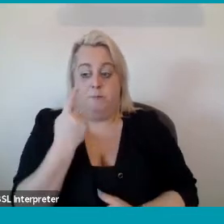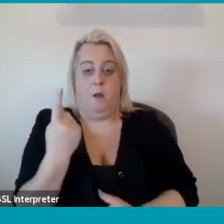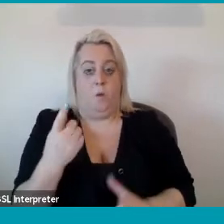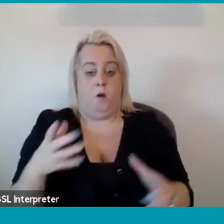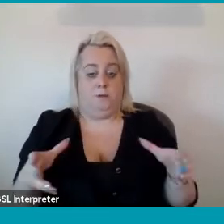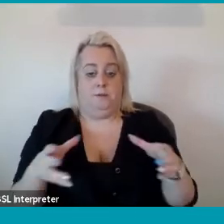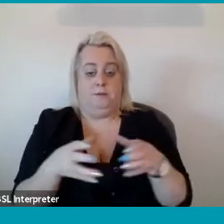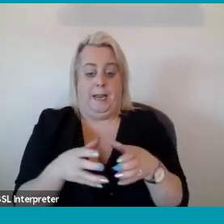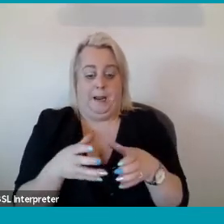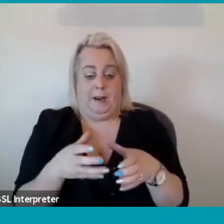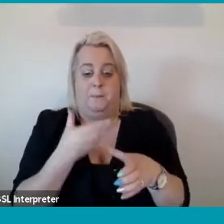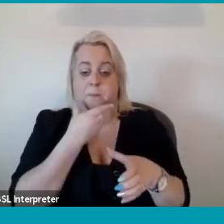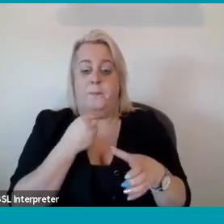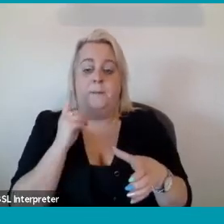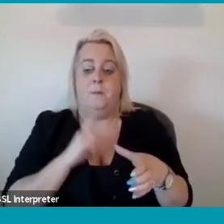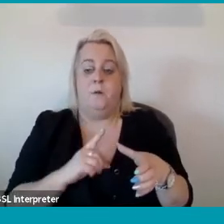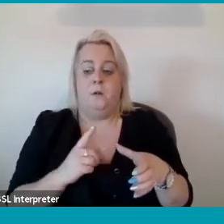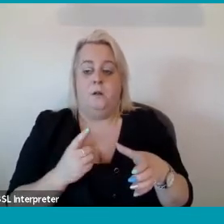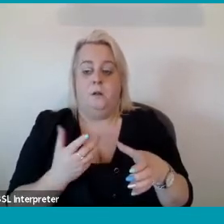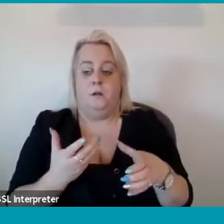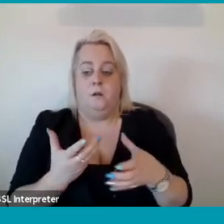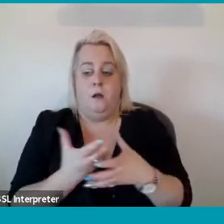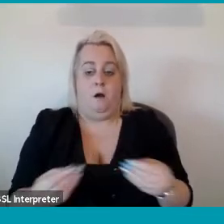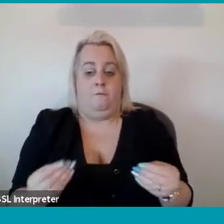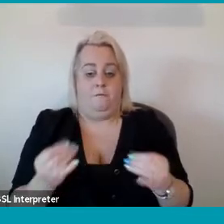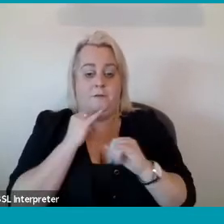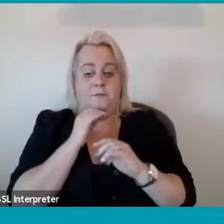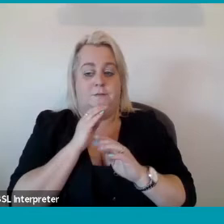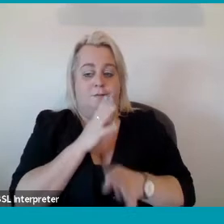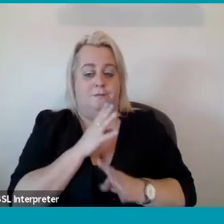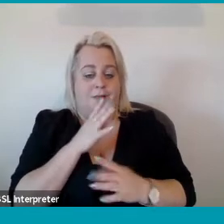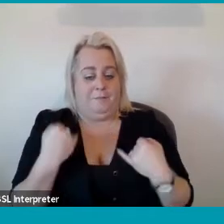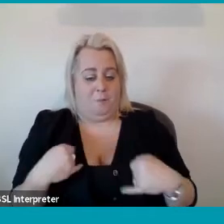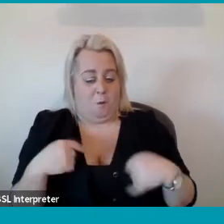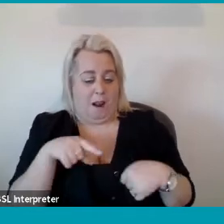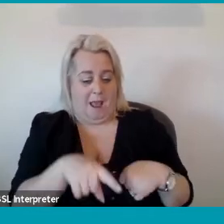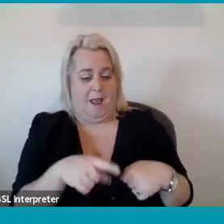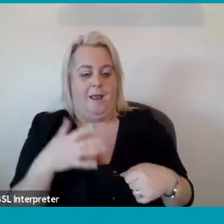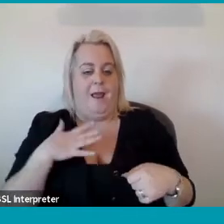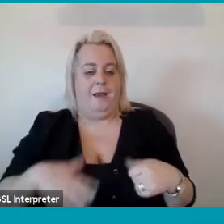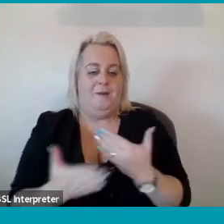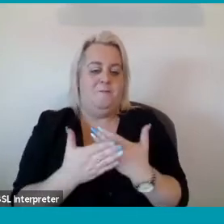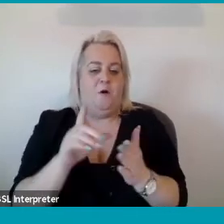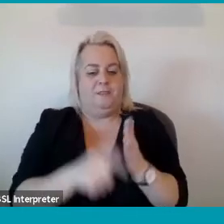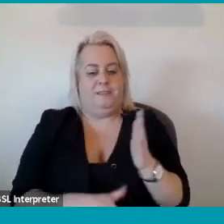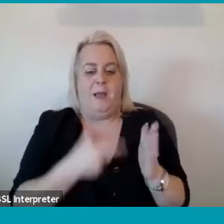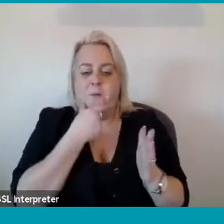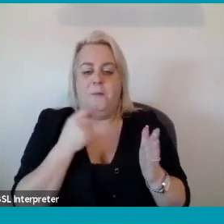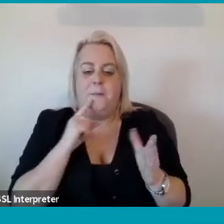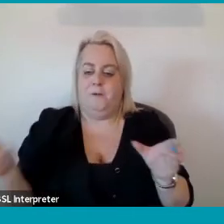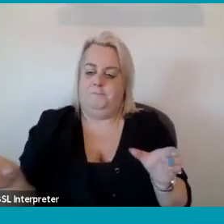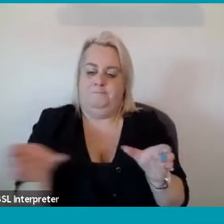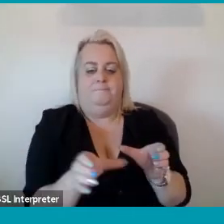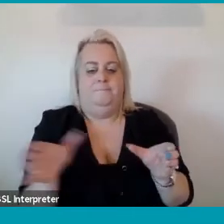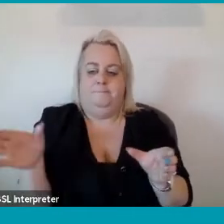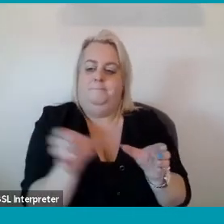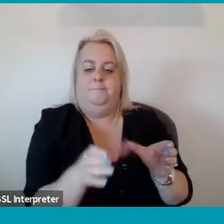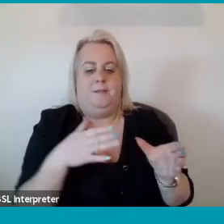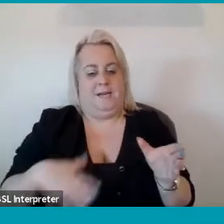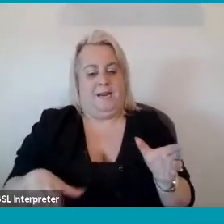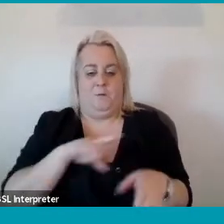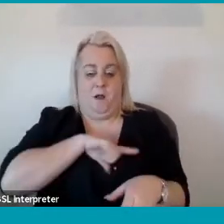off sick, what we need to do is employ more disabled people. Now, of course, this is averaged out, and there will be disabled people who do need time off